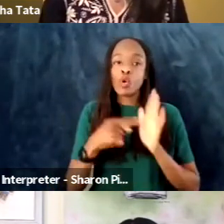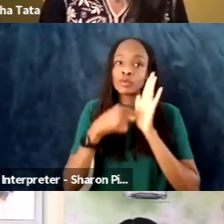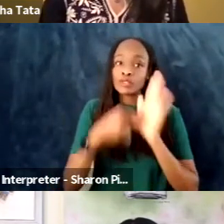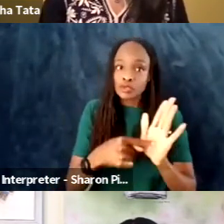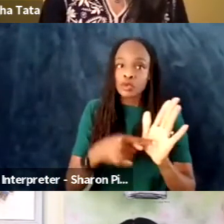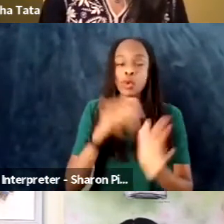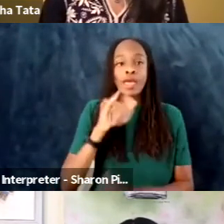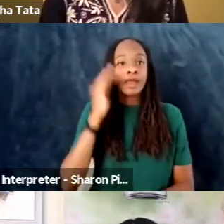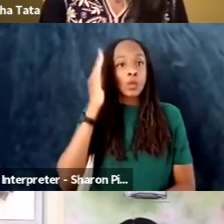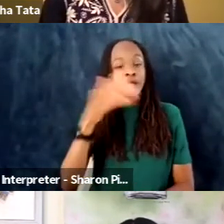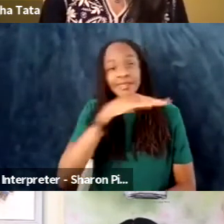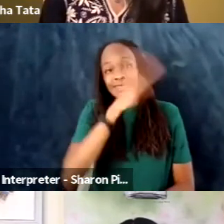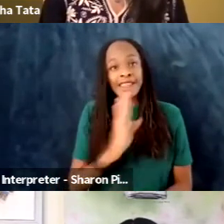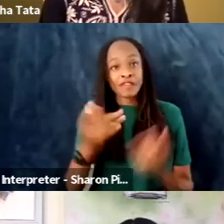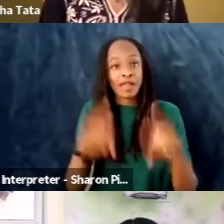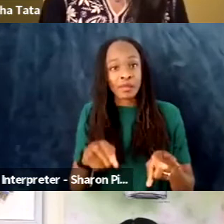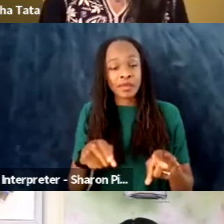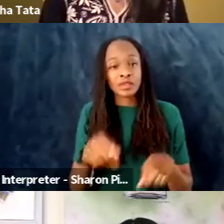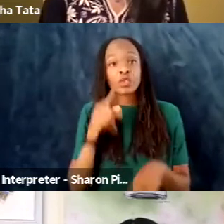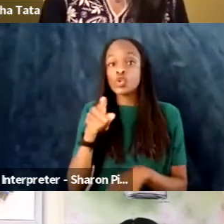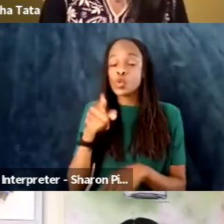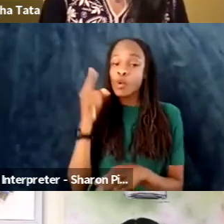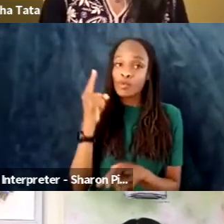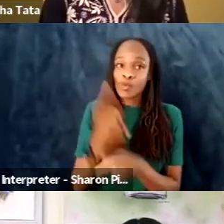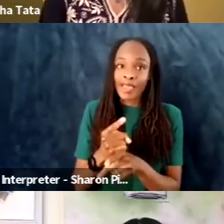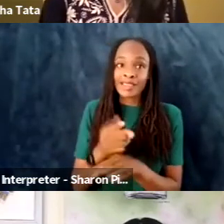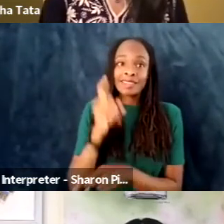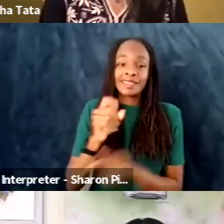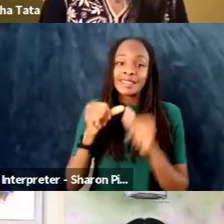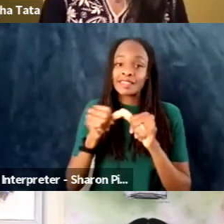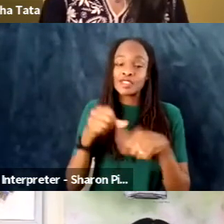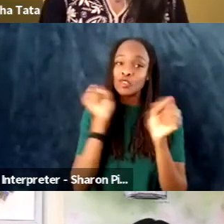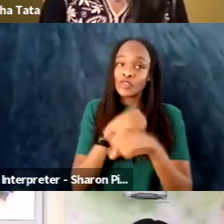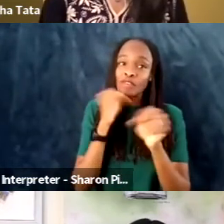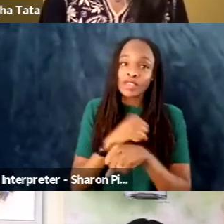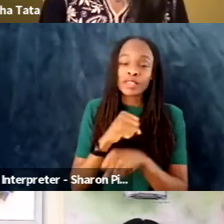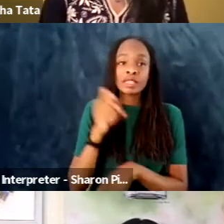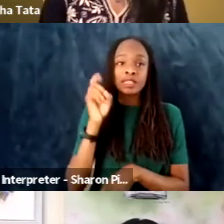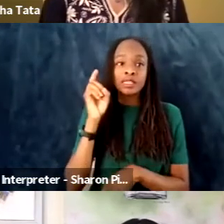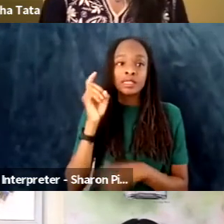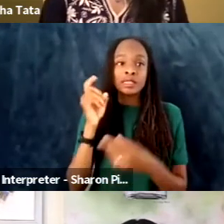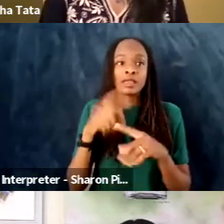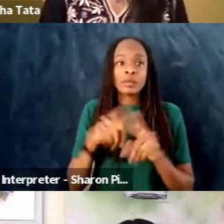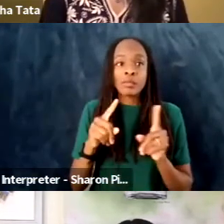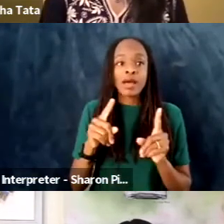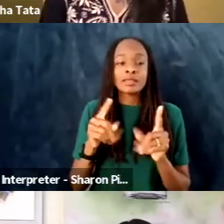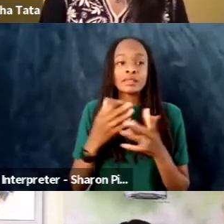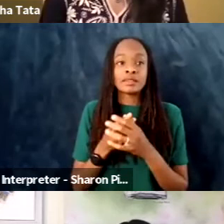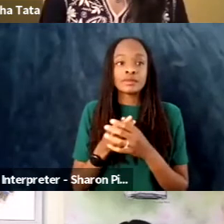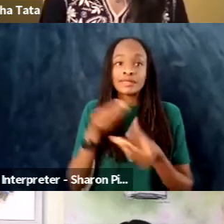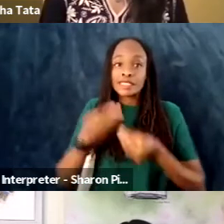happen. So you're absolutely right. We'll have to keep fighting it. We'll have to keep putting it. But it's changing,